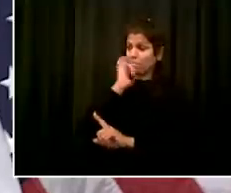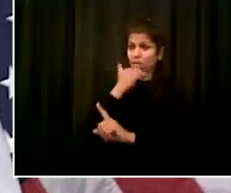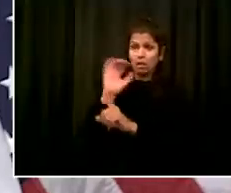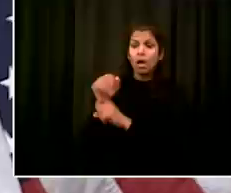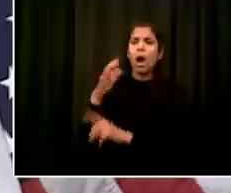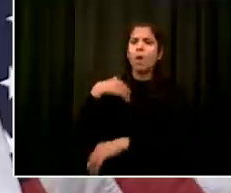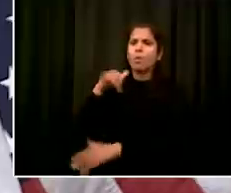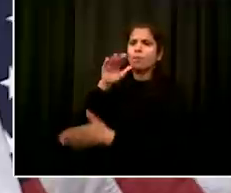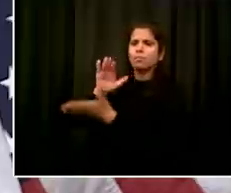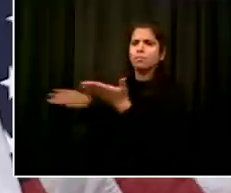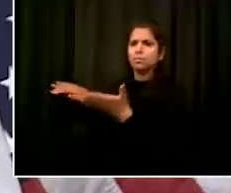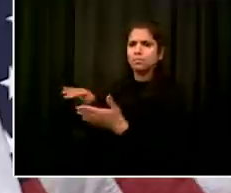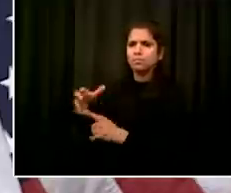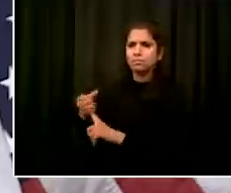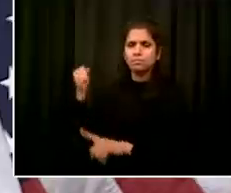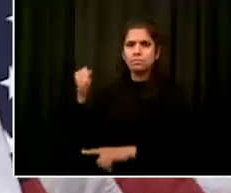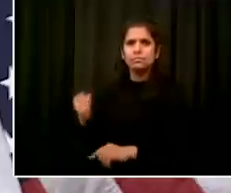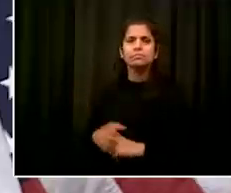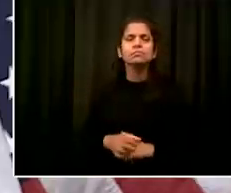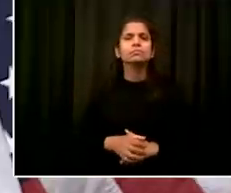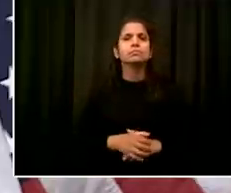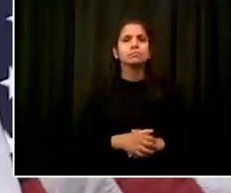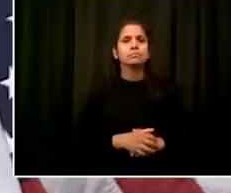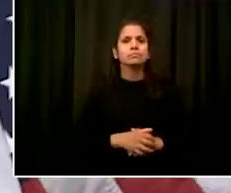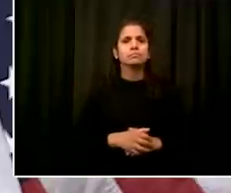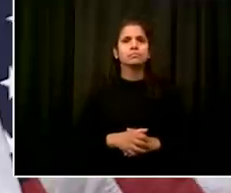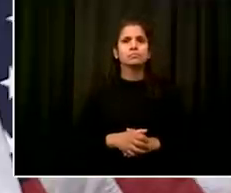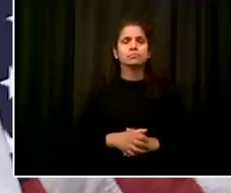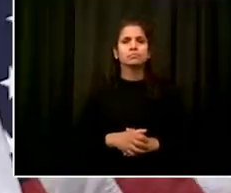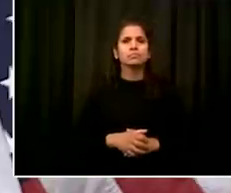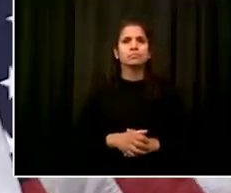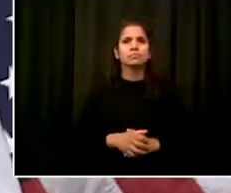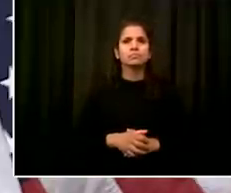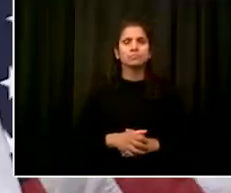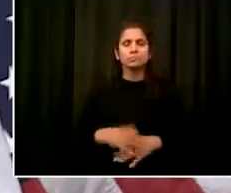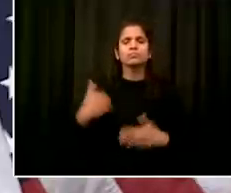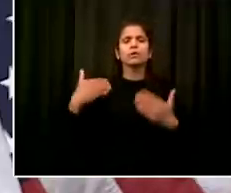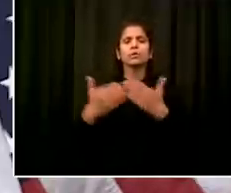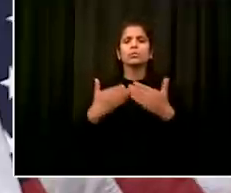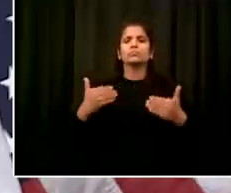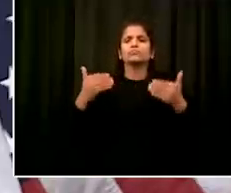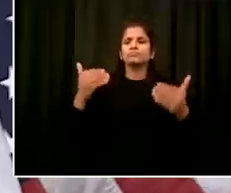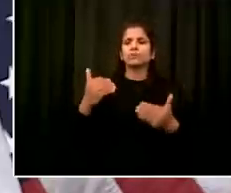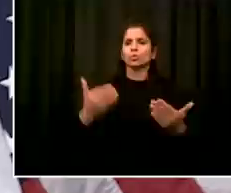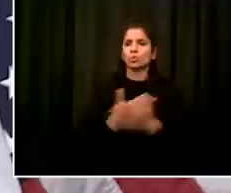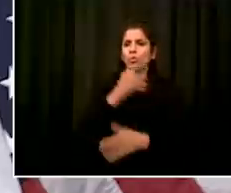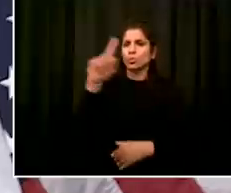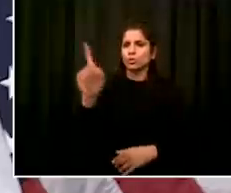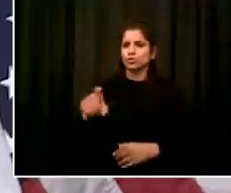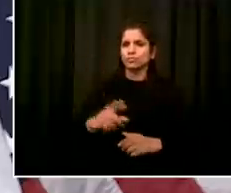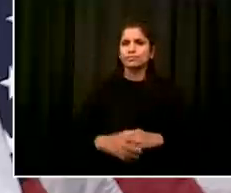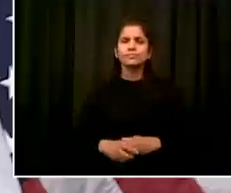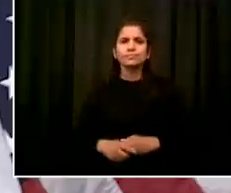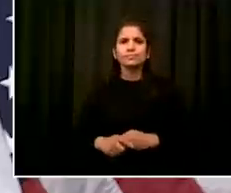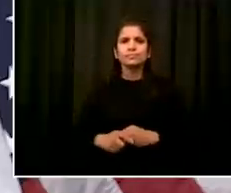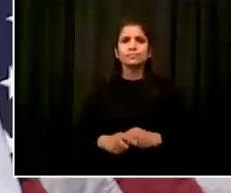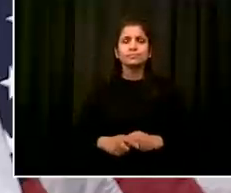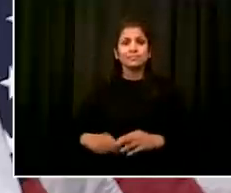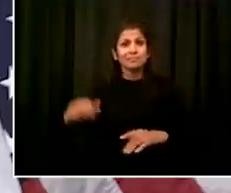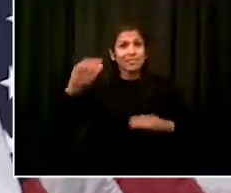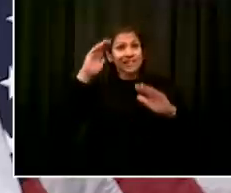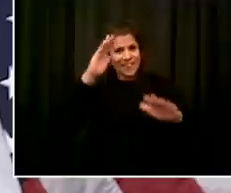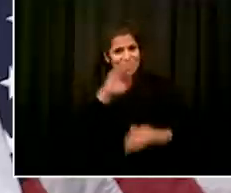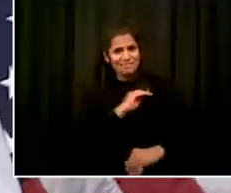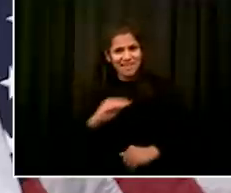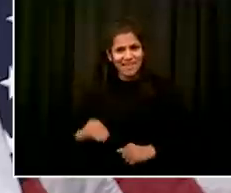Thank you, Mr. Mayor. I wanted to ask you, I know that we saw a big decrease last night